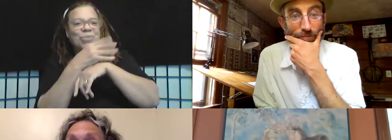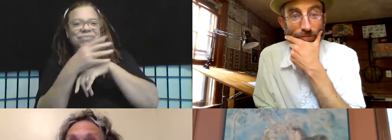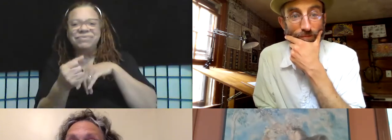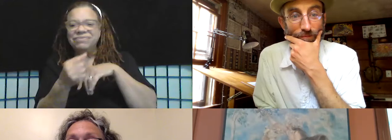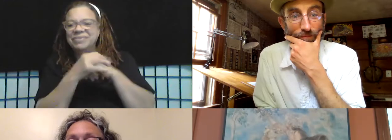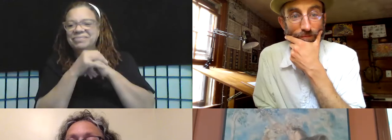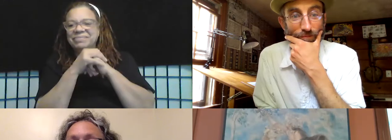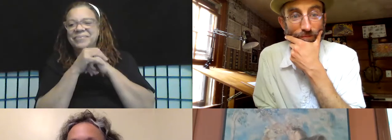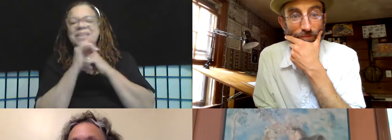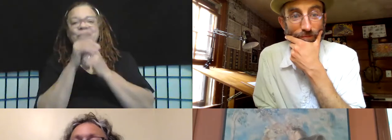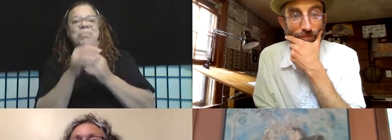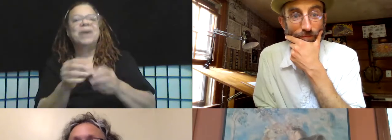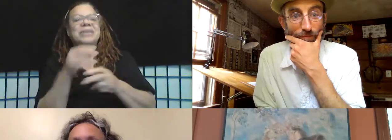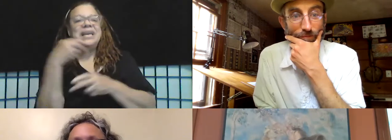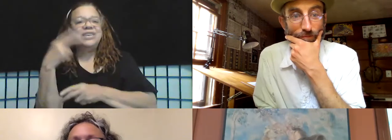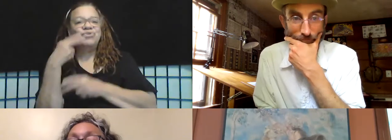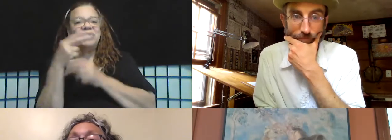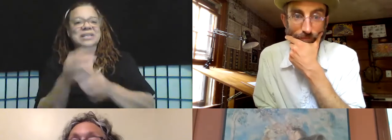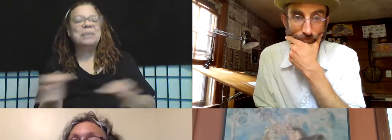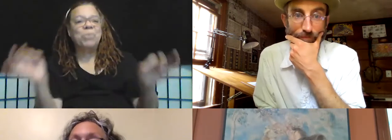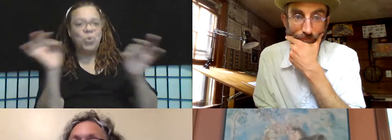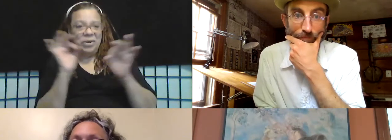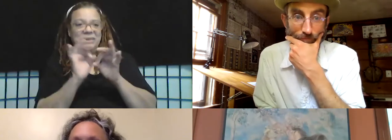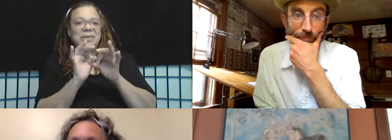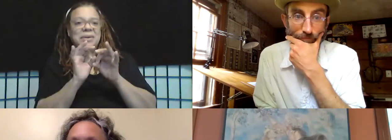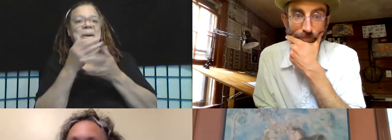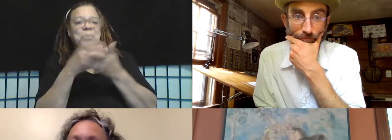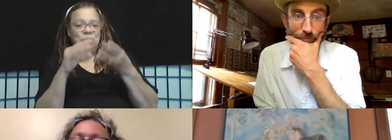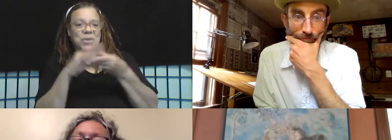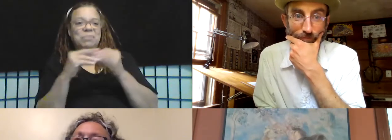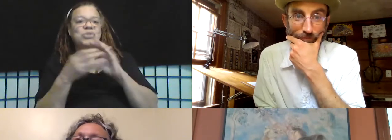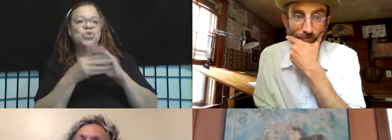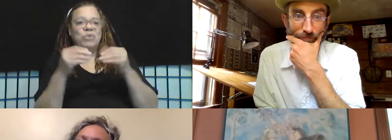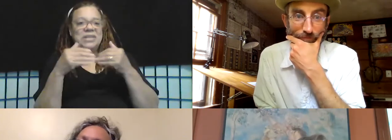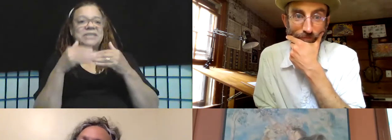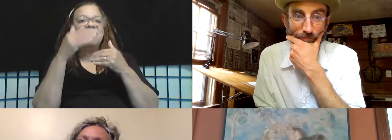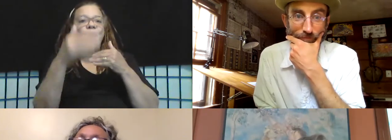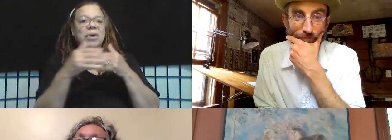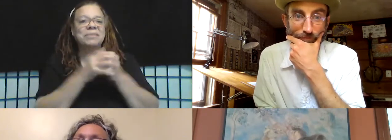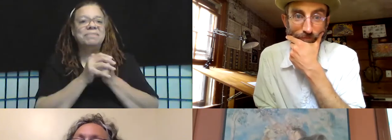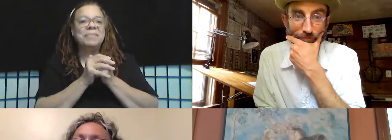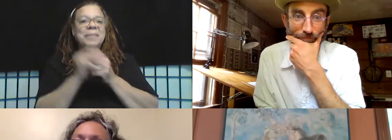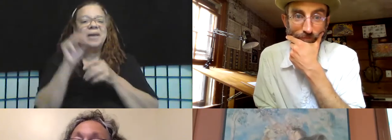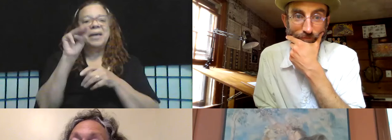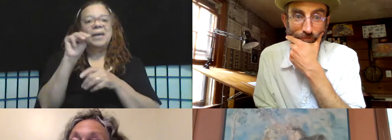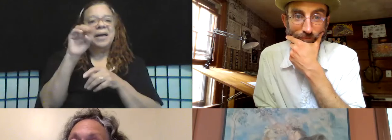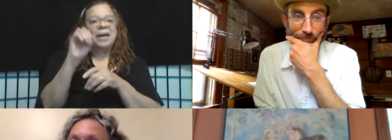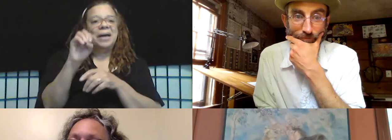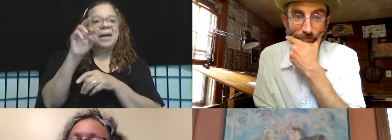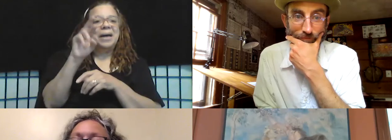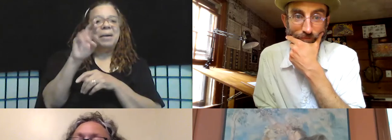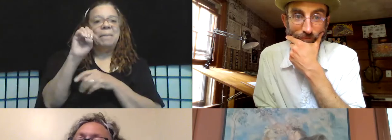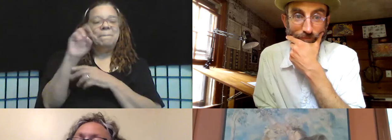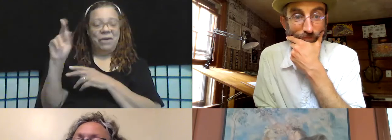value of history, actually, as well as putting people's stories forward. Marek is our March Arts Event